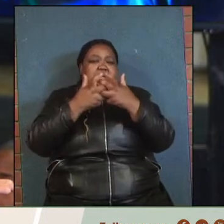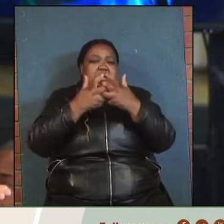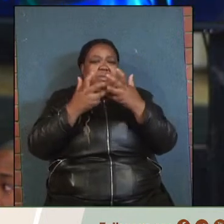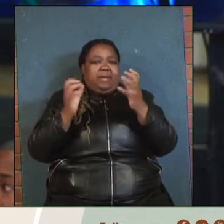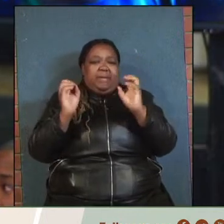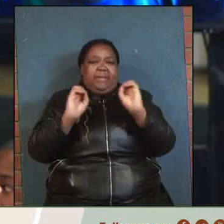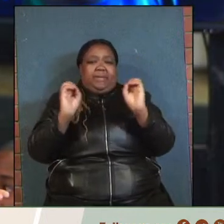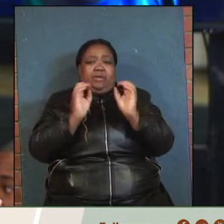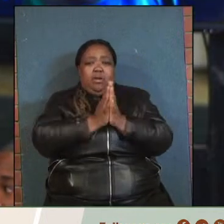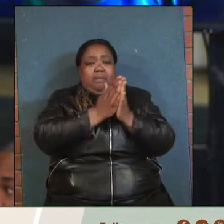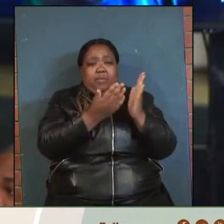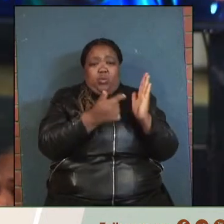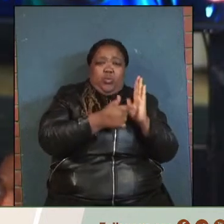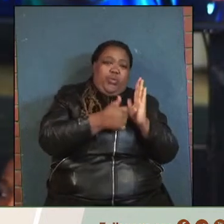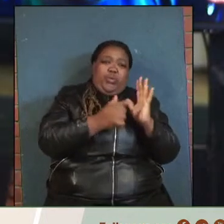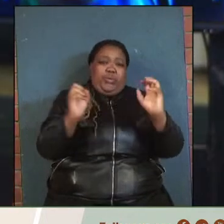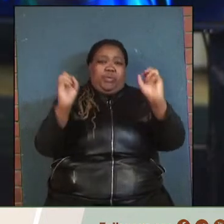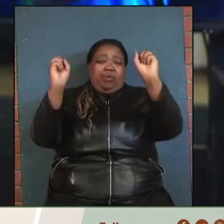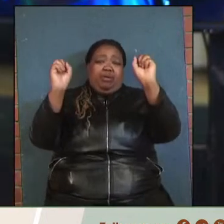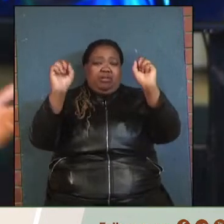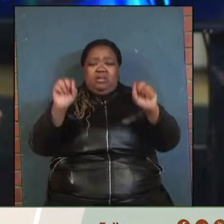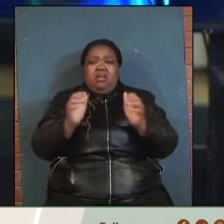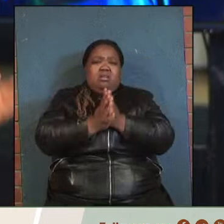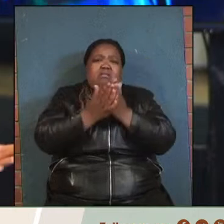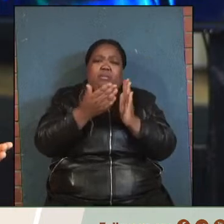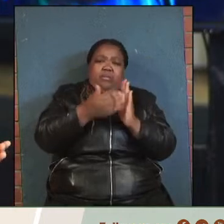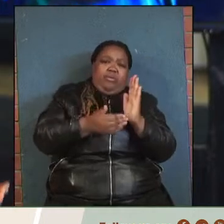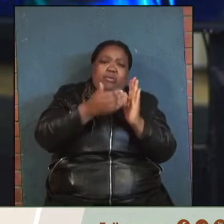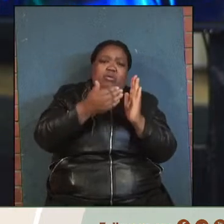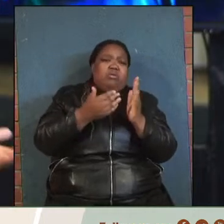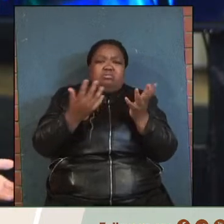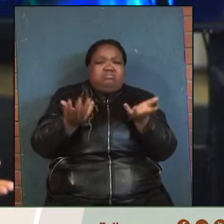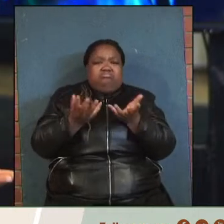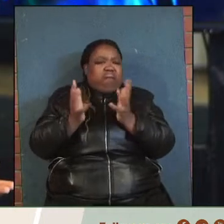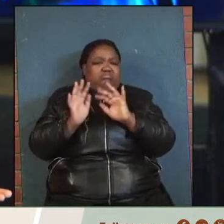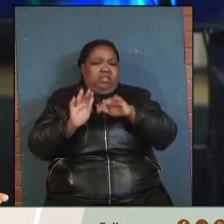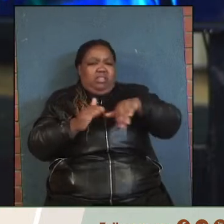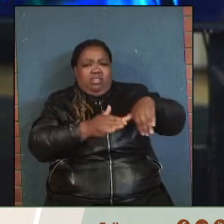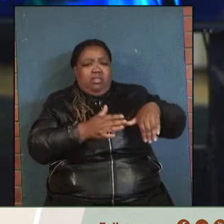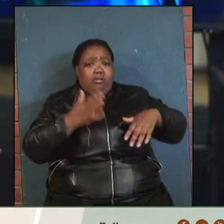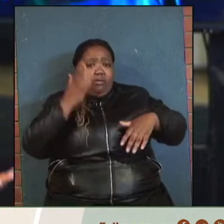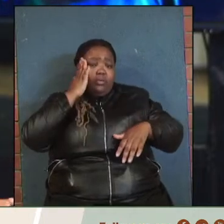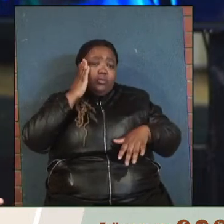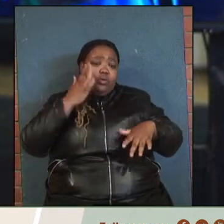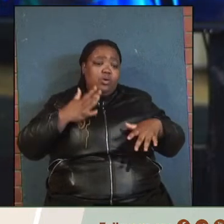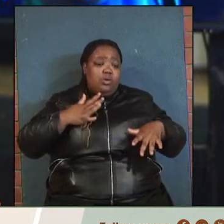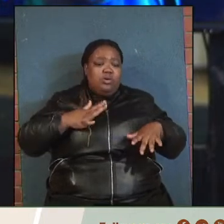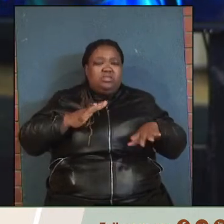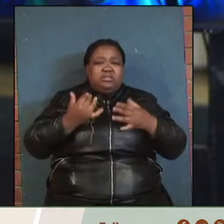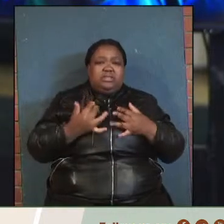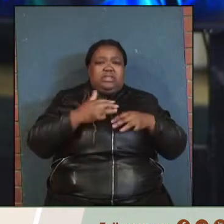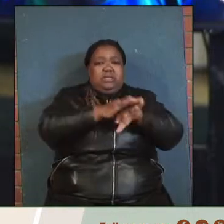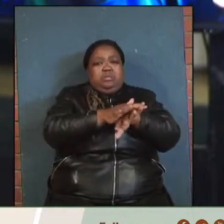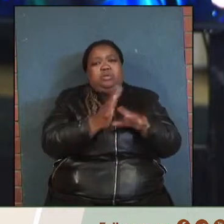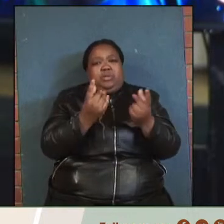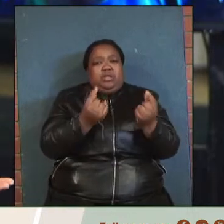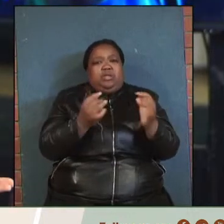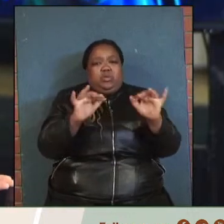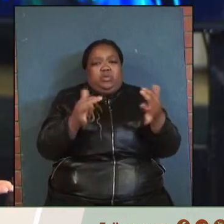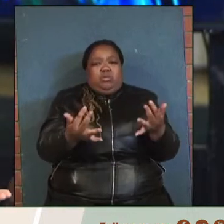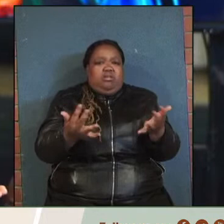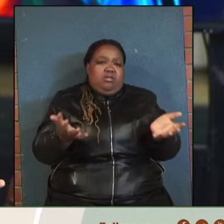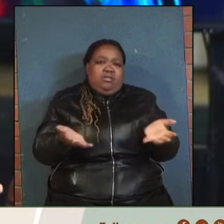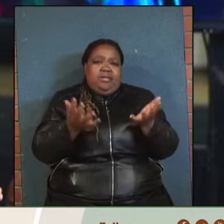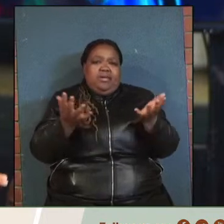our youth of today is not really about the book version. We're more about implementation. So what I want to hear from you is, how are we going to implement this without being